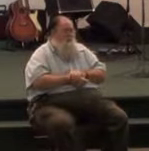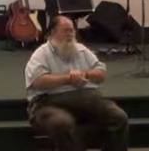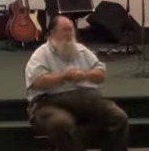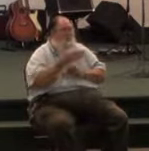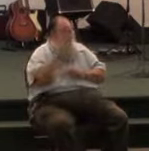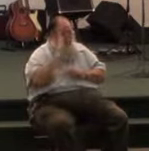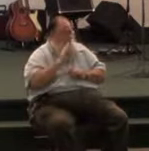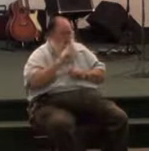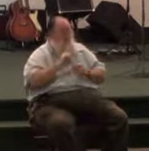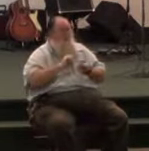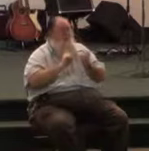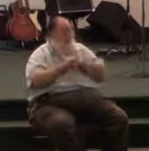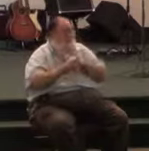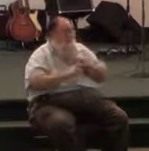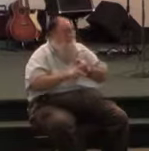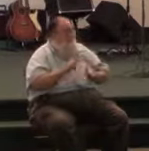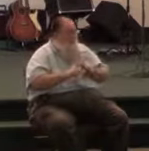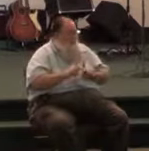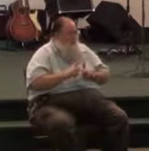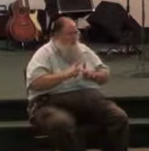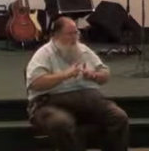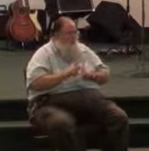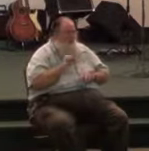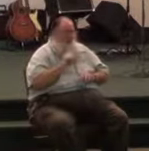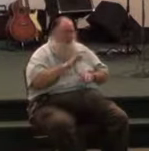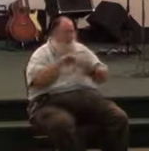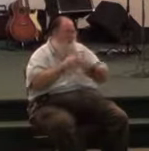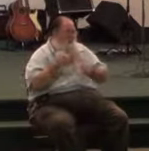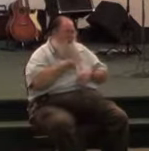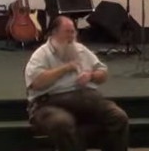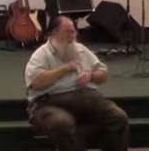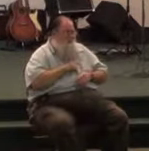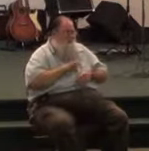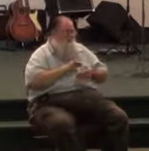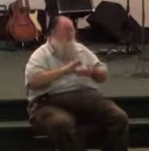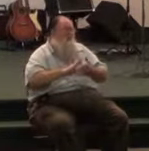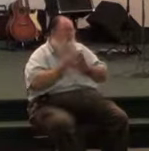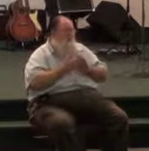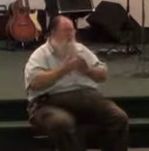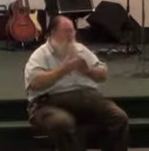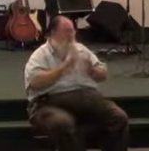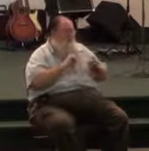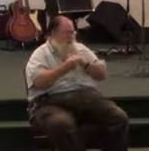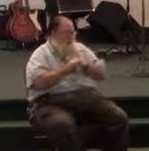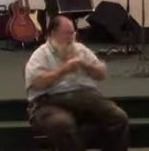God changes people, and not all of us get changed instantly or suddenly like he